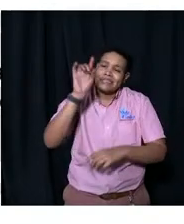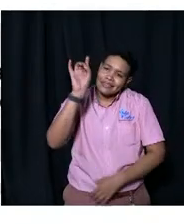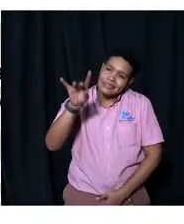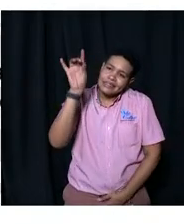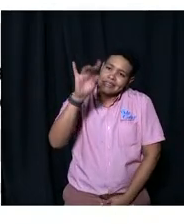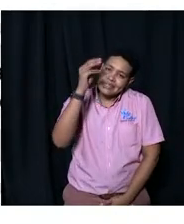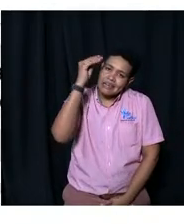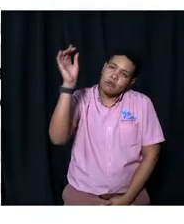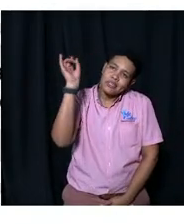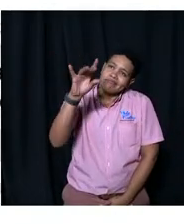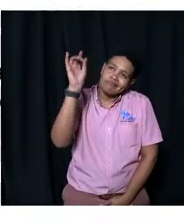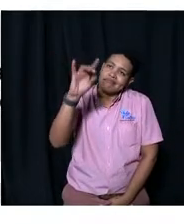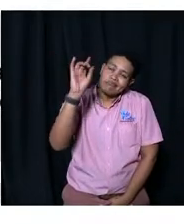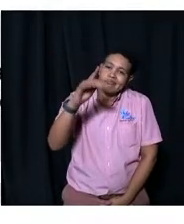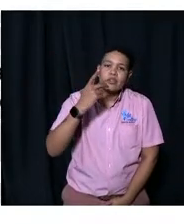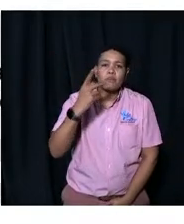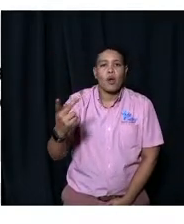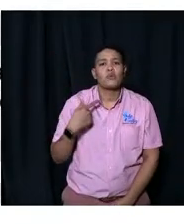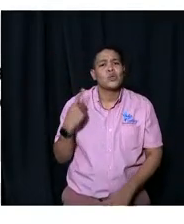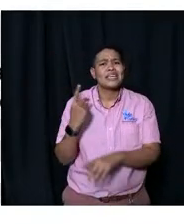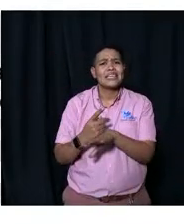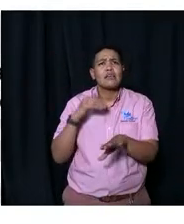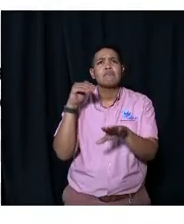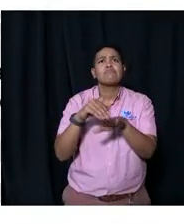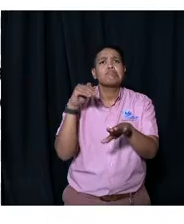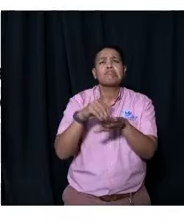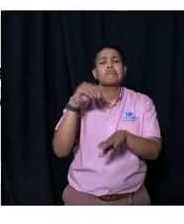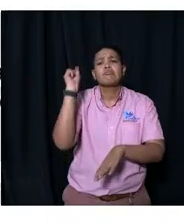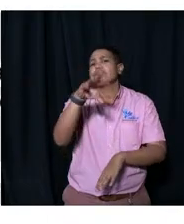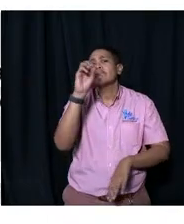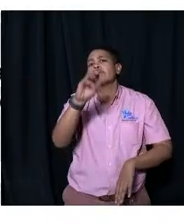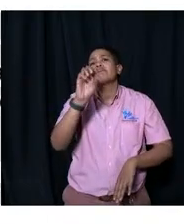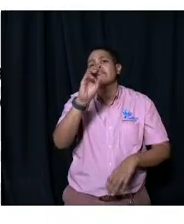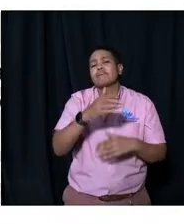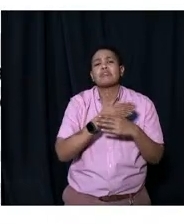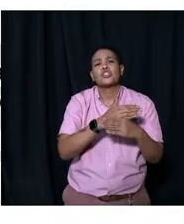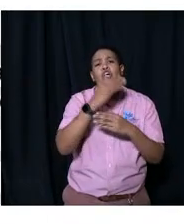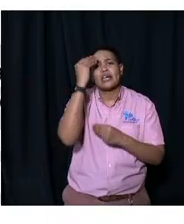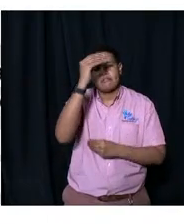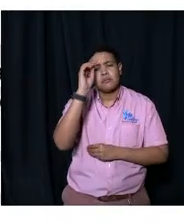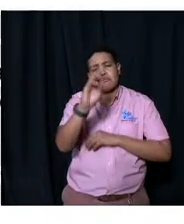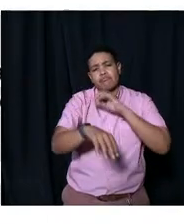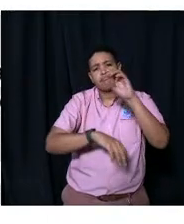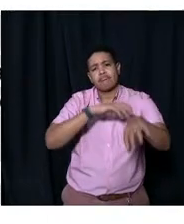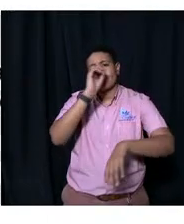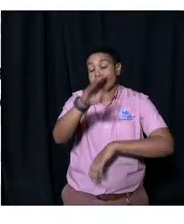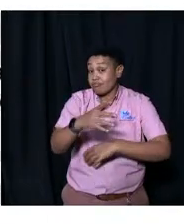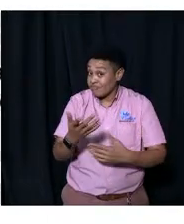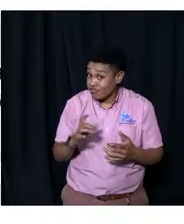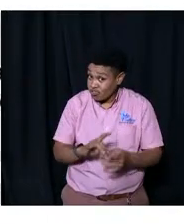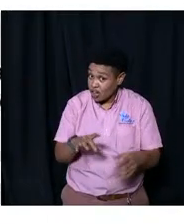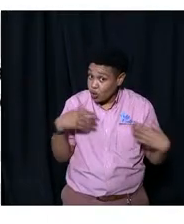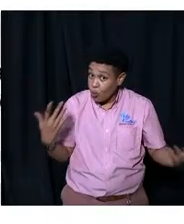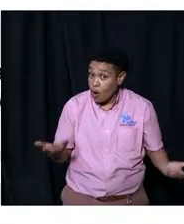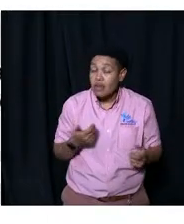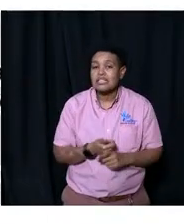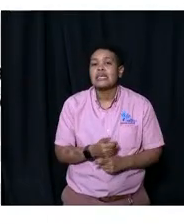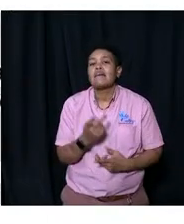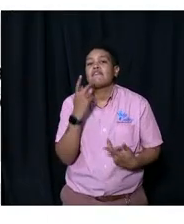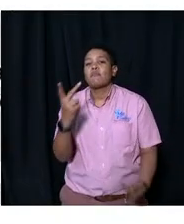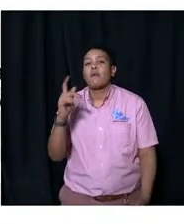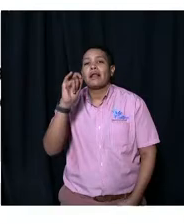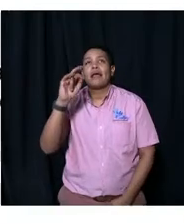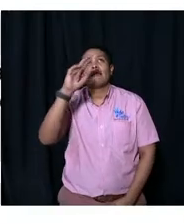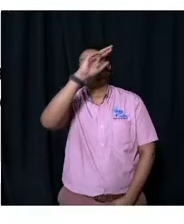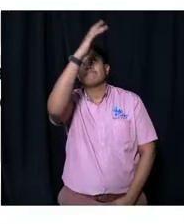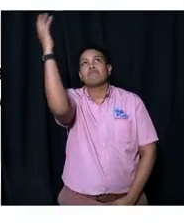So we want to be able to, on an ongoing basis, share information with the public on the state of the country's air